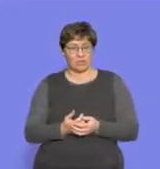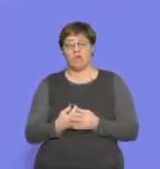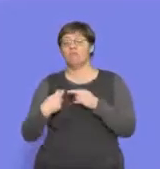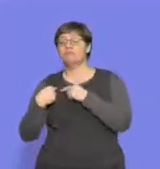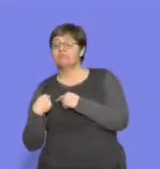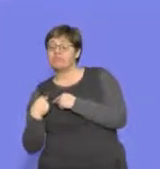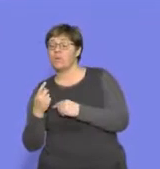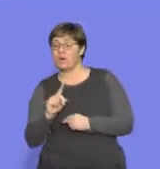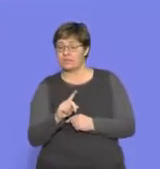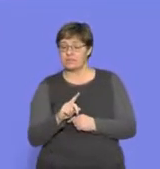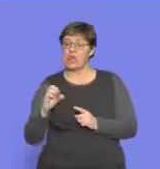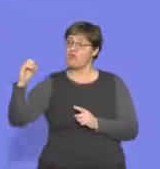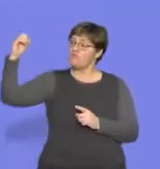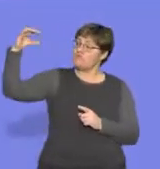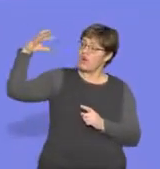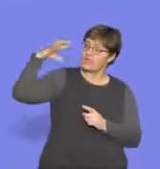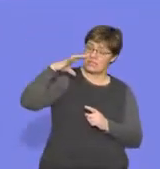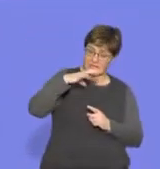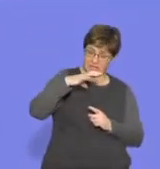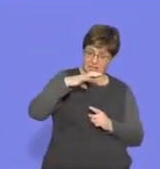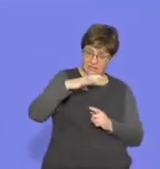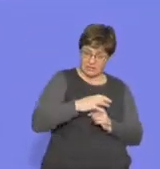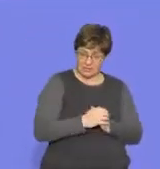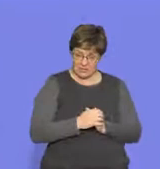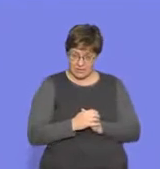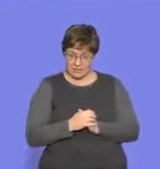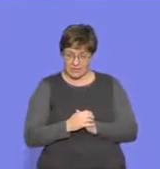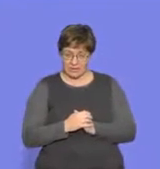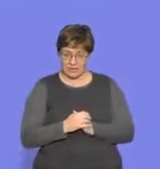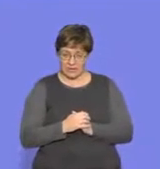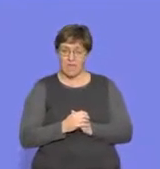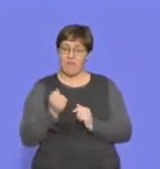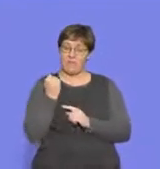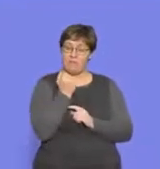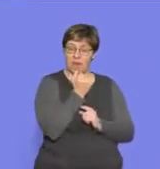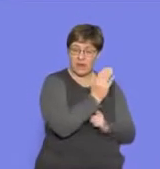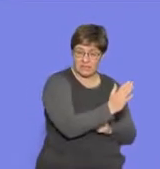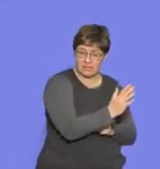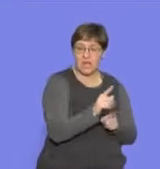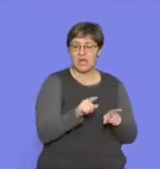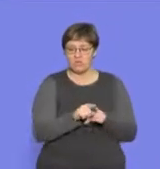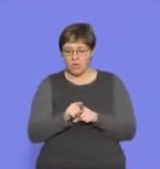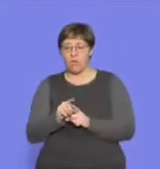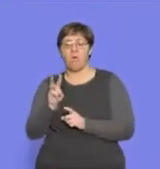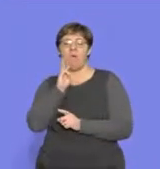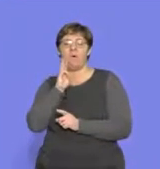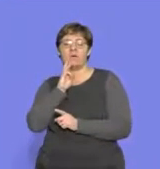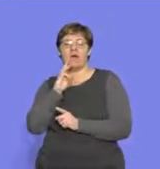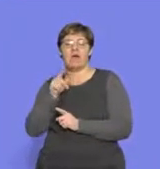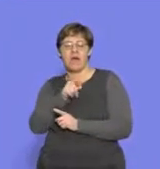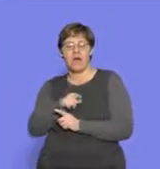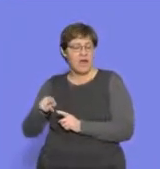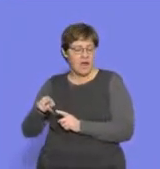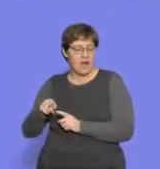rely on the radiation from the sun. So we have plants and we have aquatic organisms that are able to use